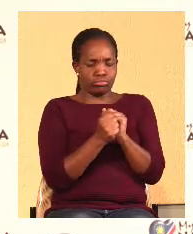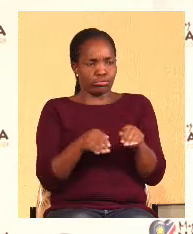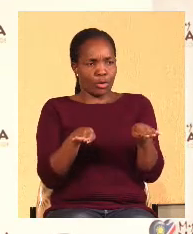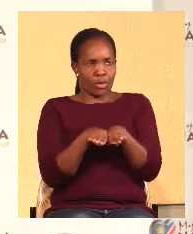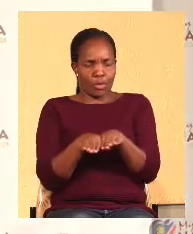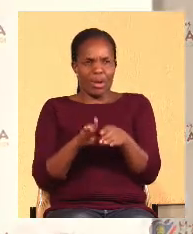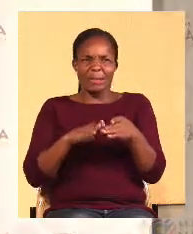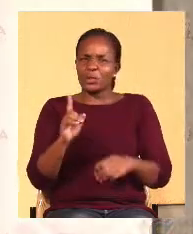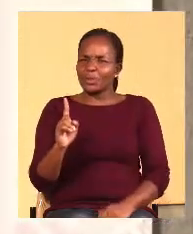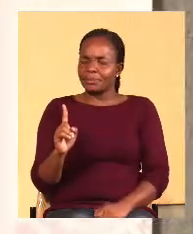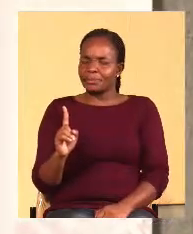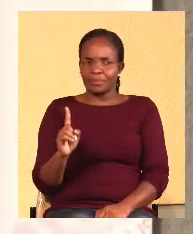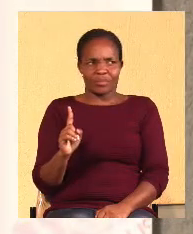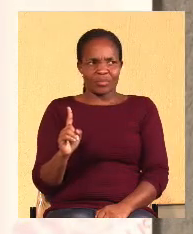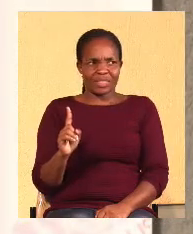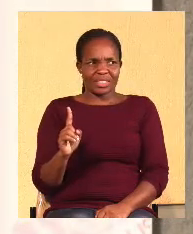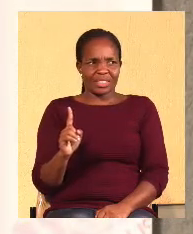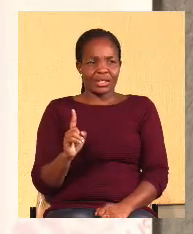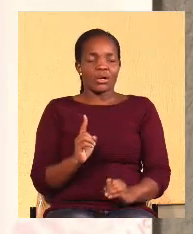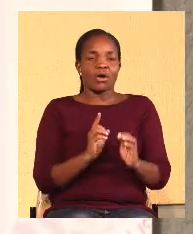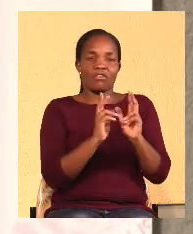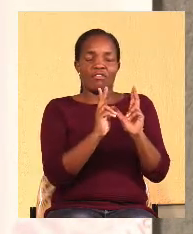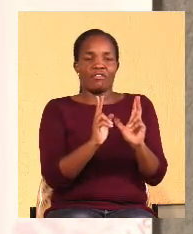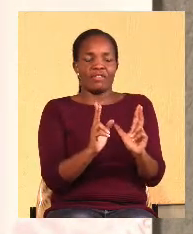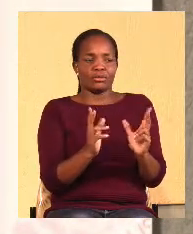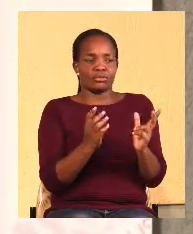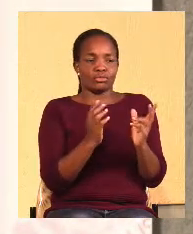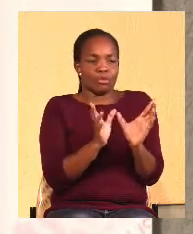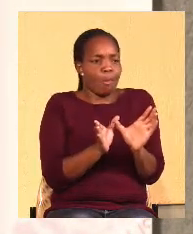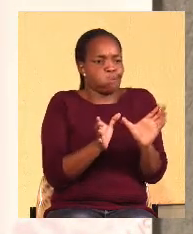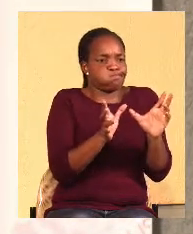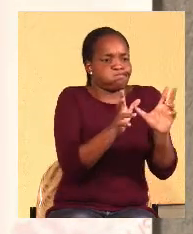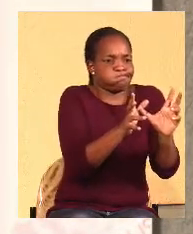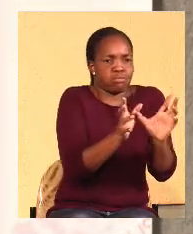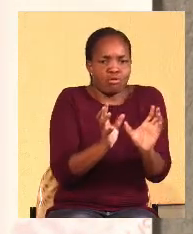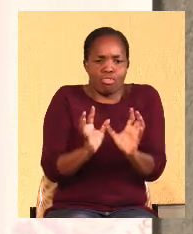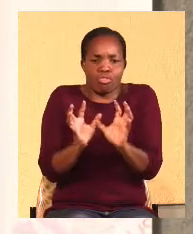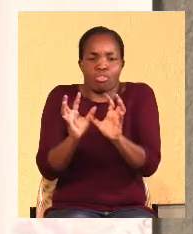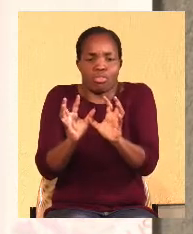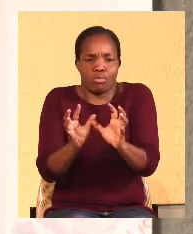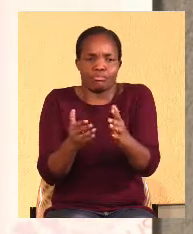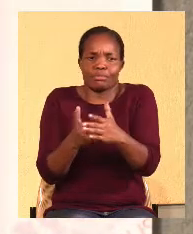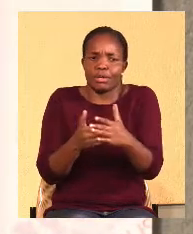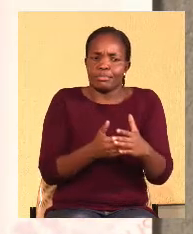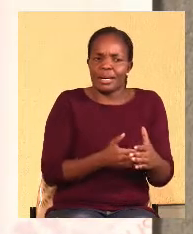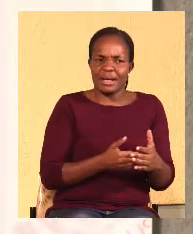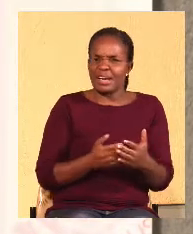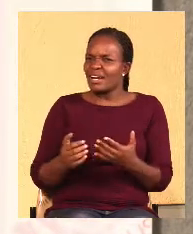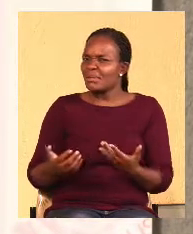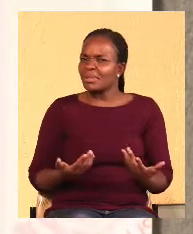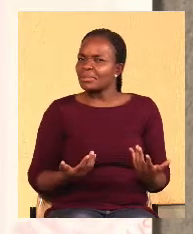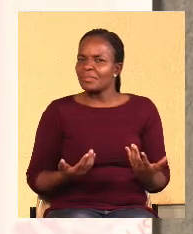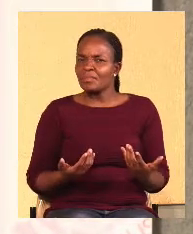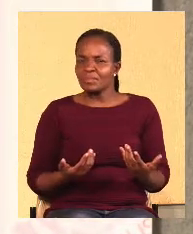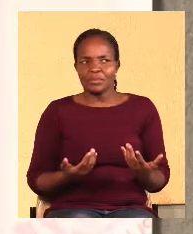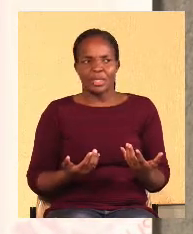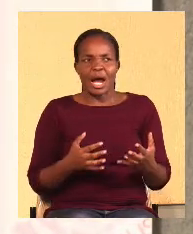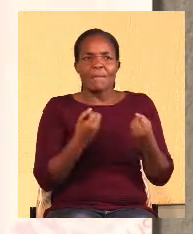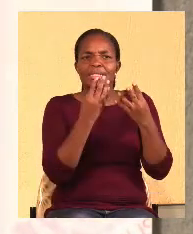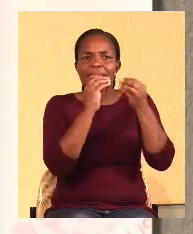with regard to public gathering. Is there any amendments made in that regard, in terms of the